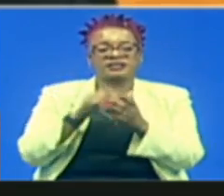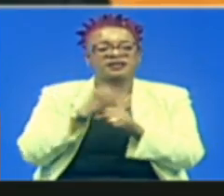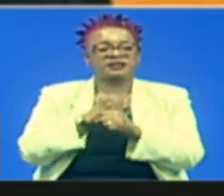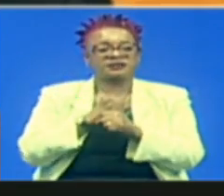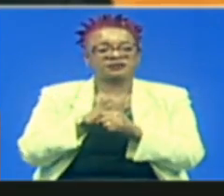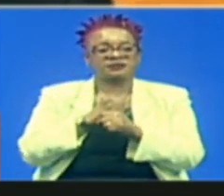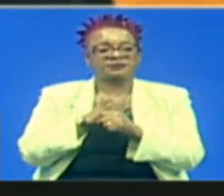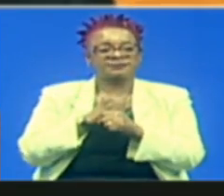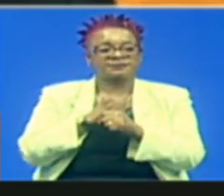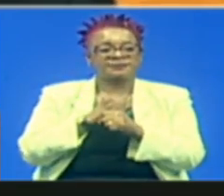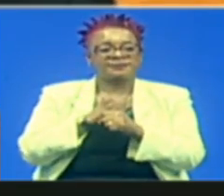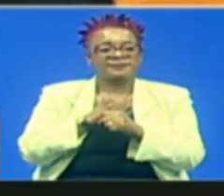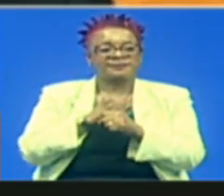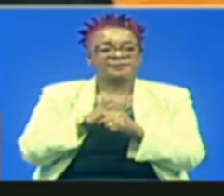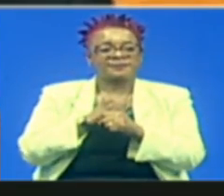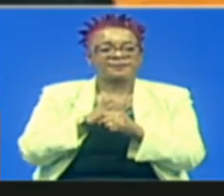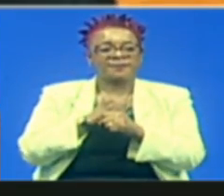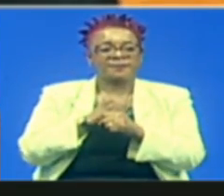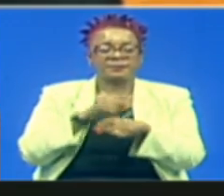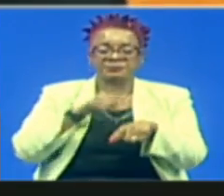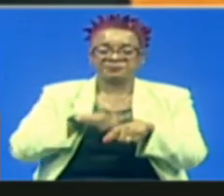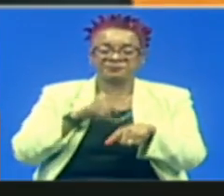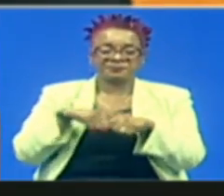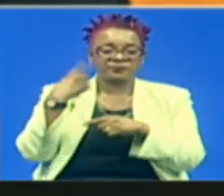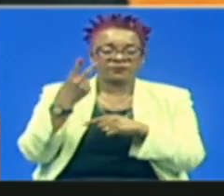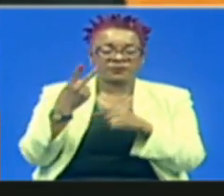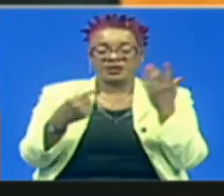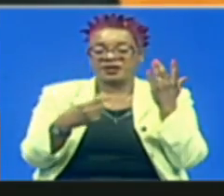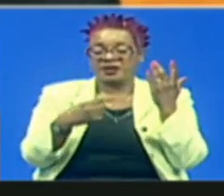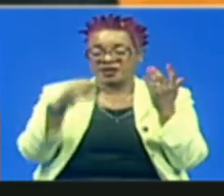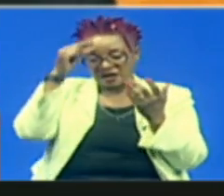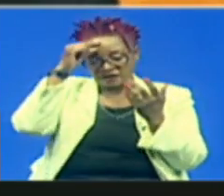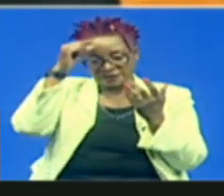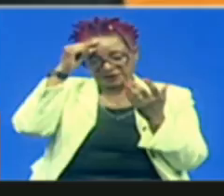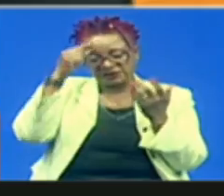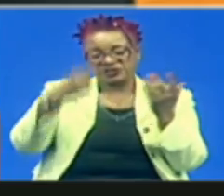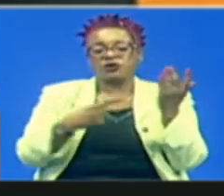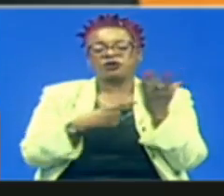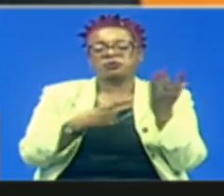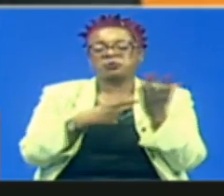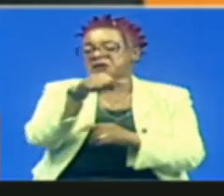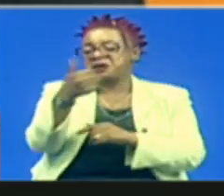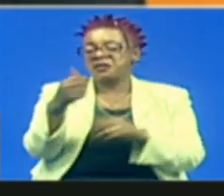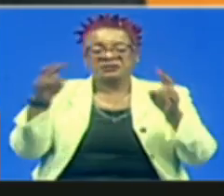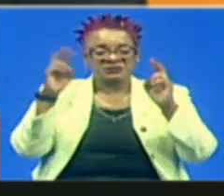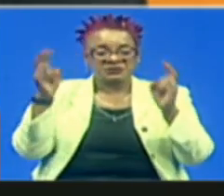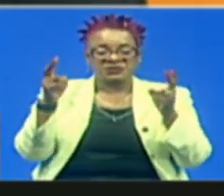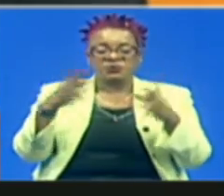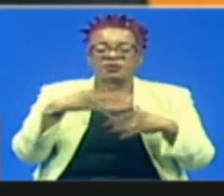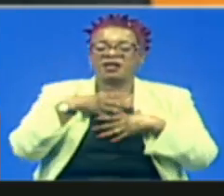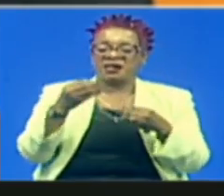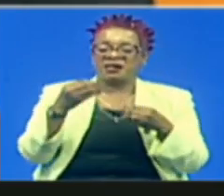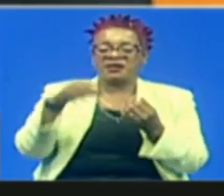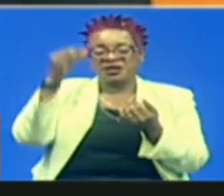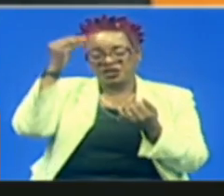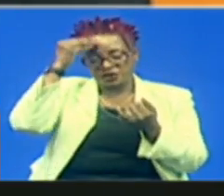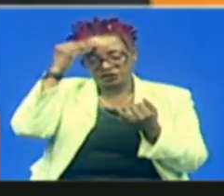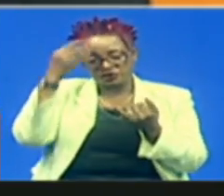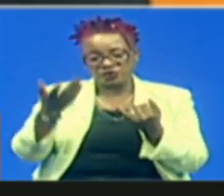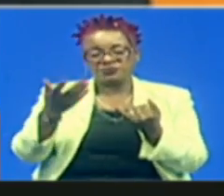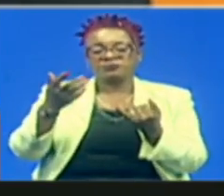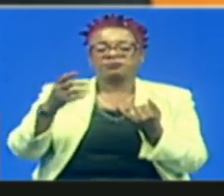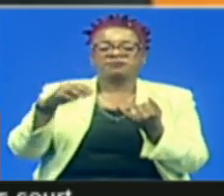So when I was in government, you know, technology was another subject alongside health, education, law and order,